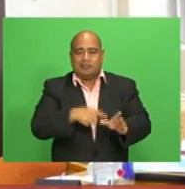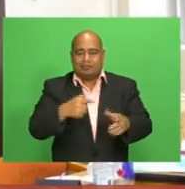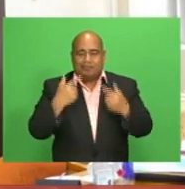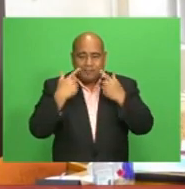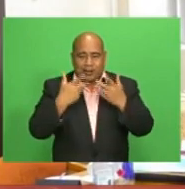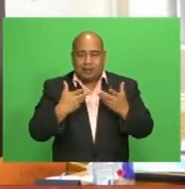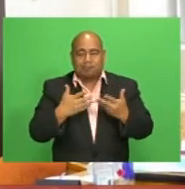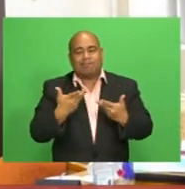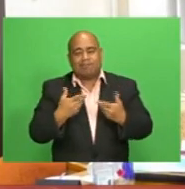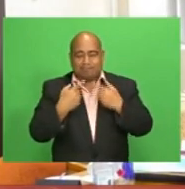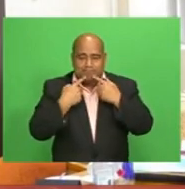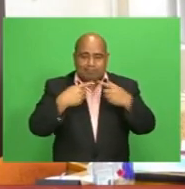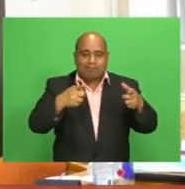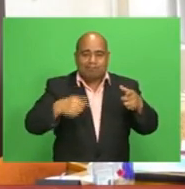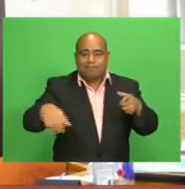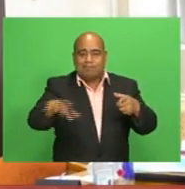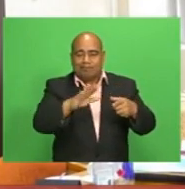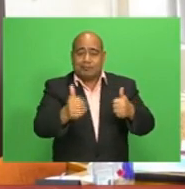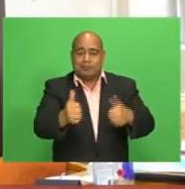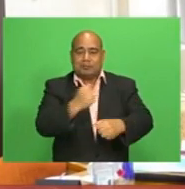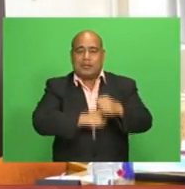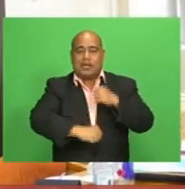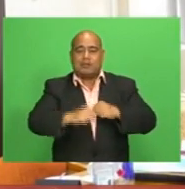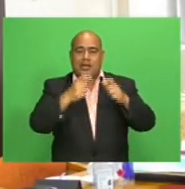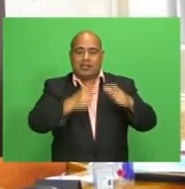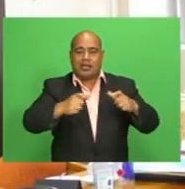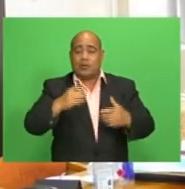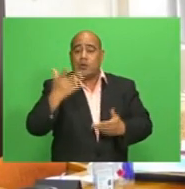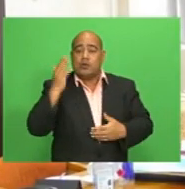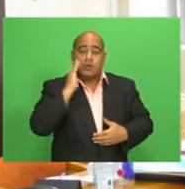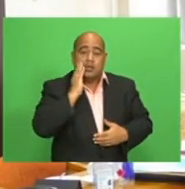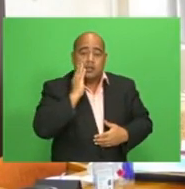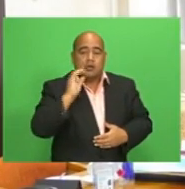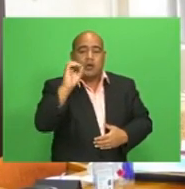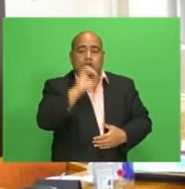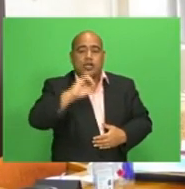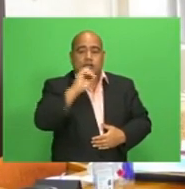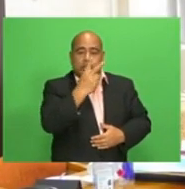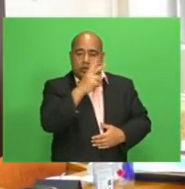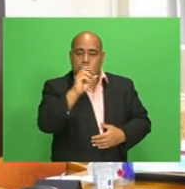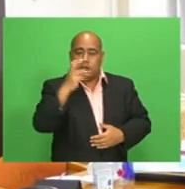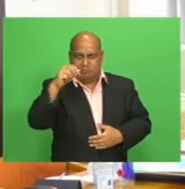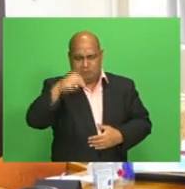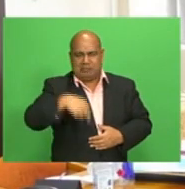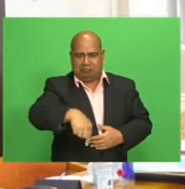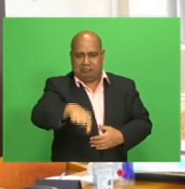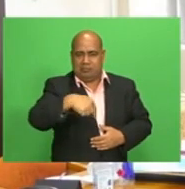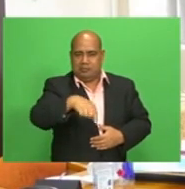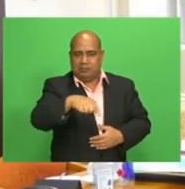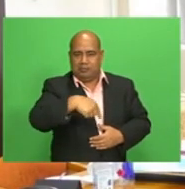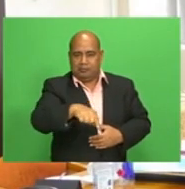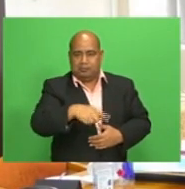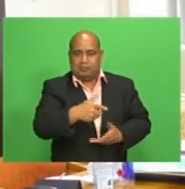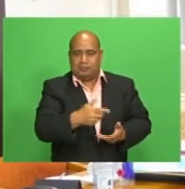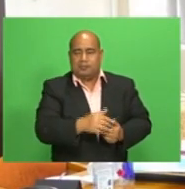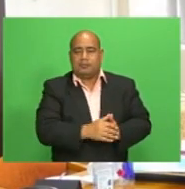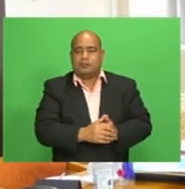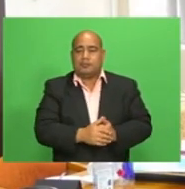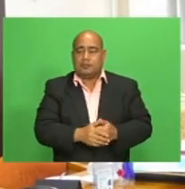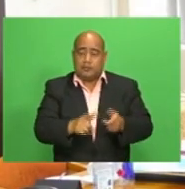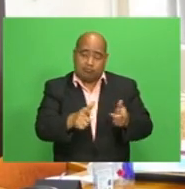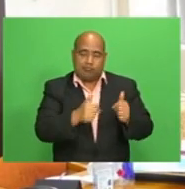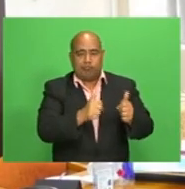as a city in October of 2020 to mark Fiji's